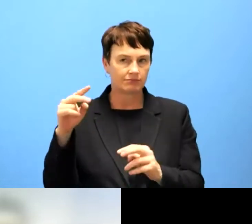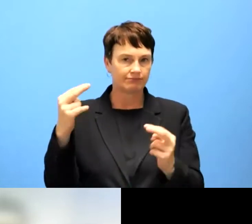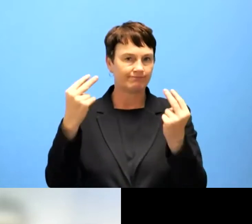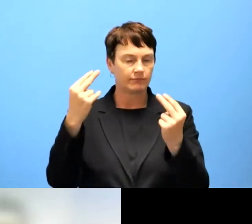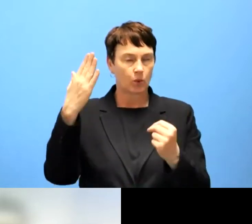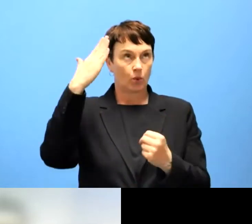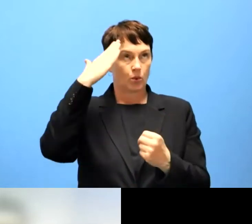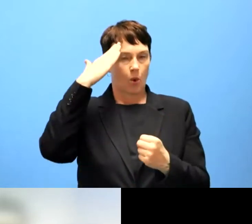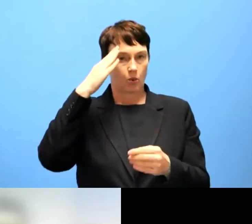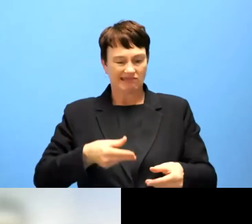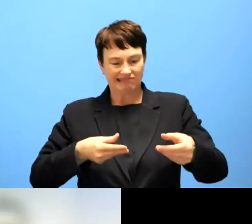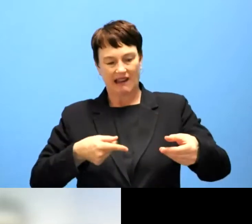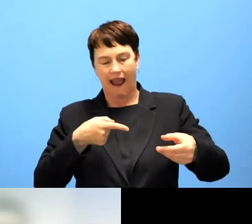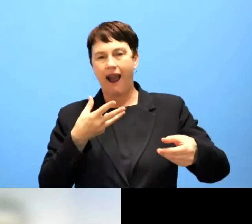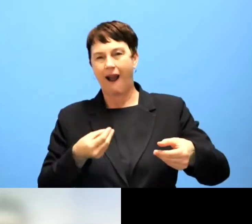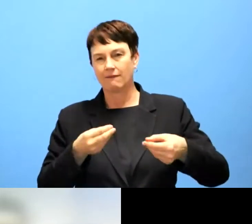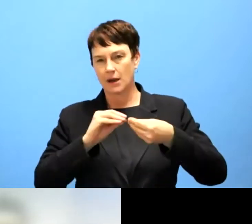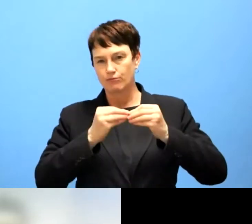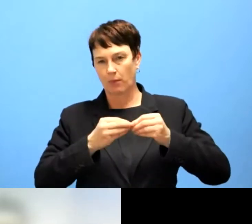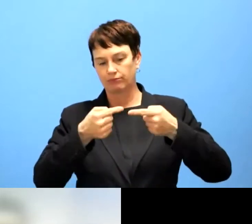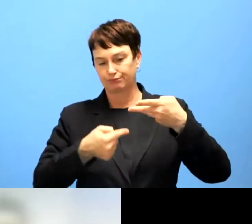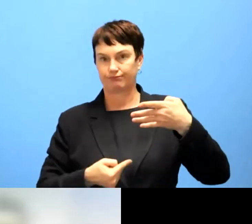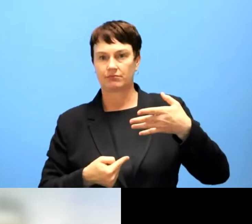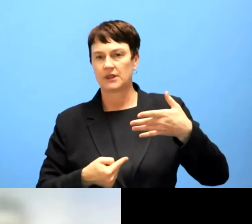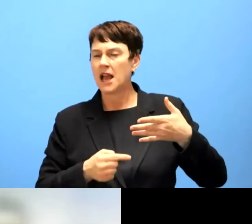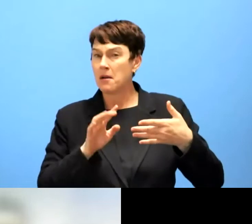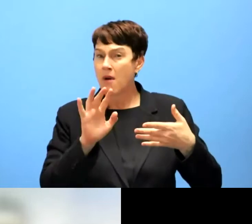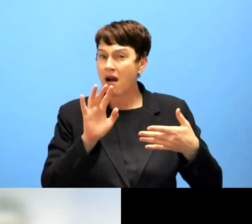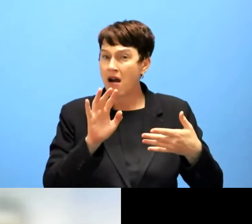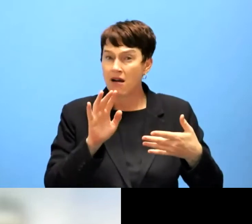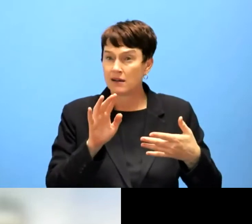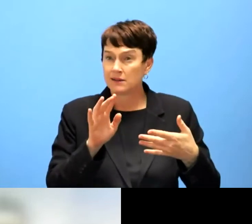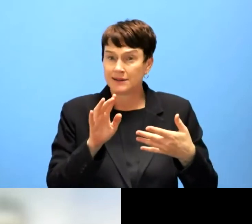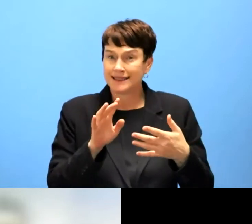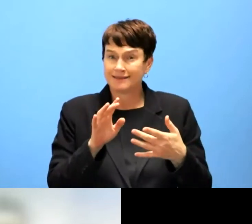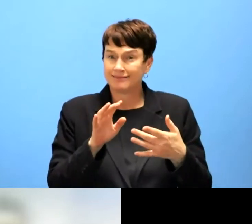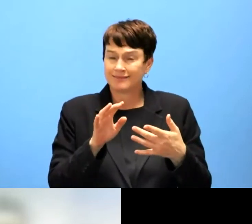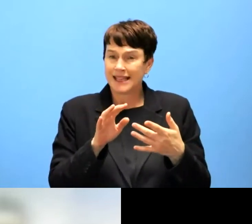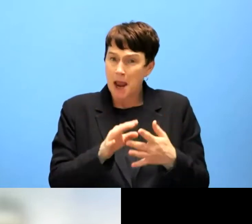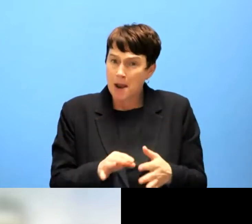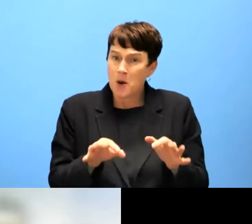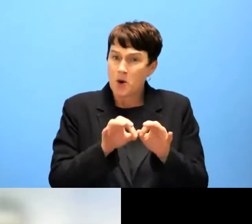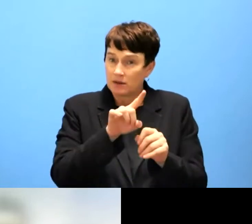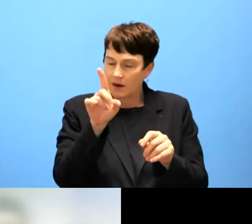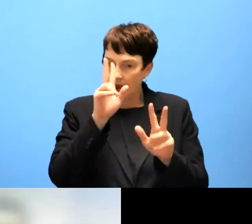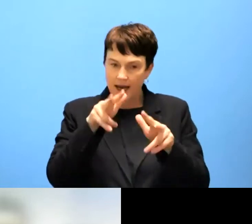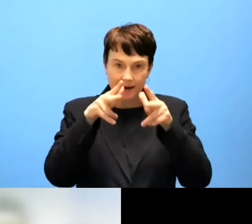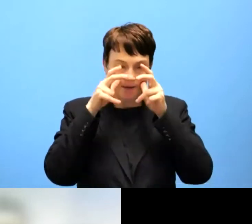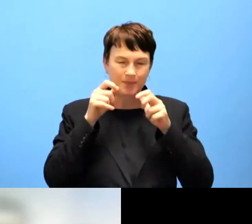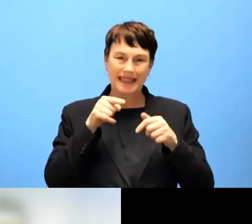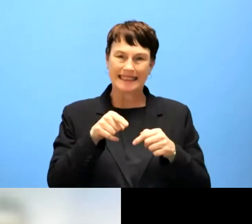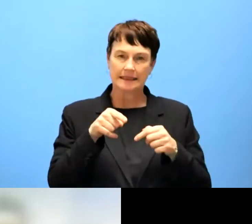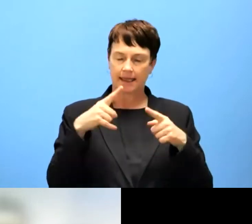in the document. But it's also important to note that this is also a complex kind of ecosystem because of the